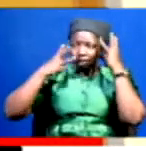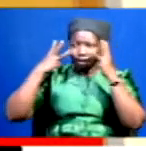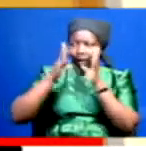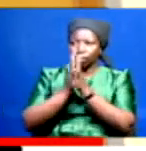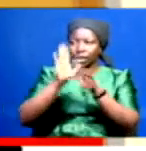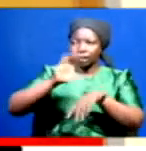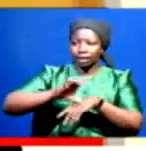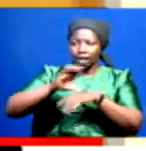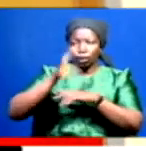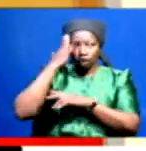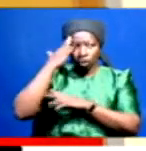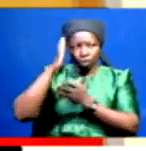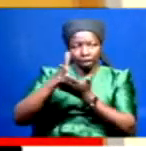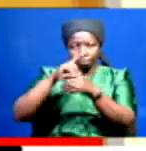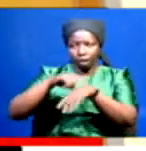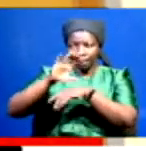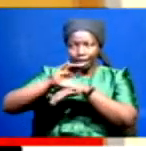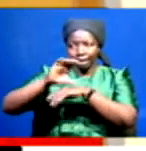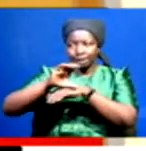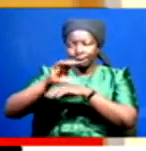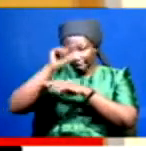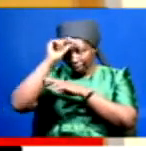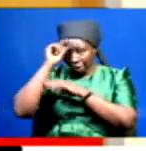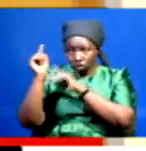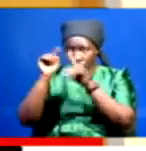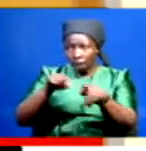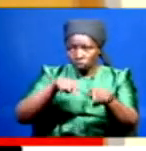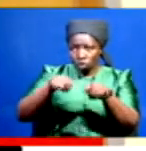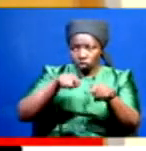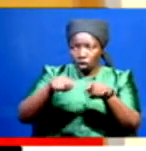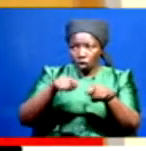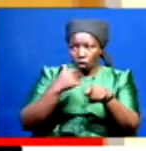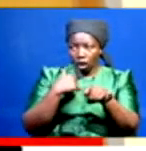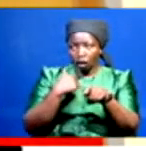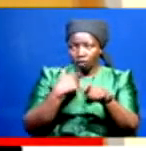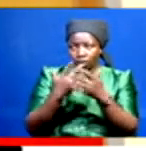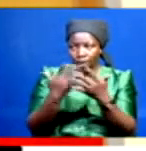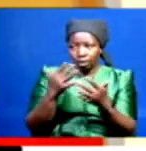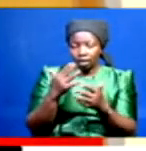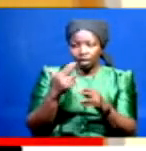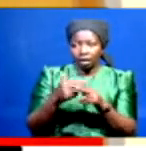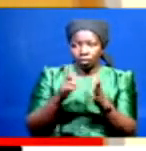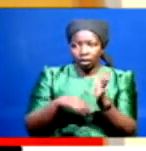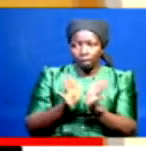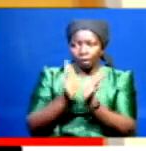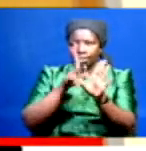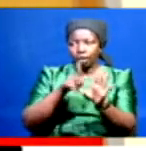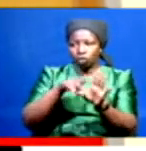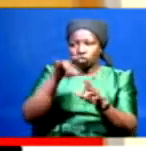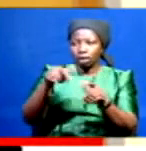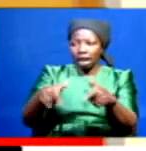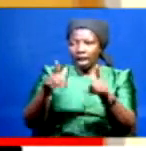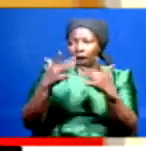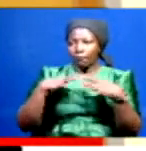that the government will be coming in strong to rein in, there's no problem. There's what is called public participation. Let them come on board, be able to